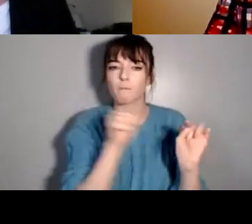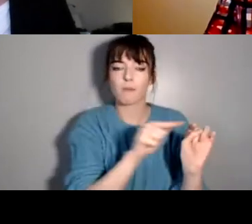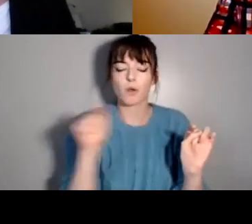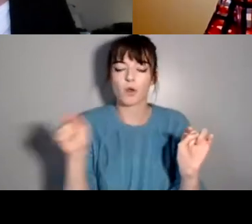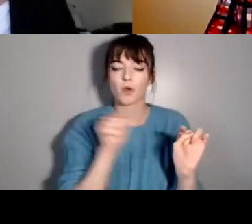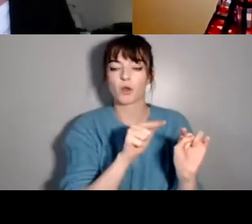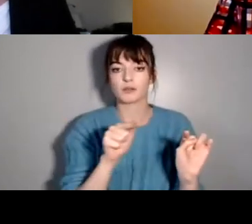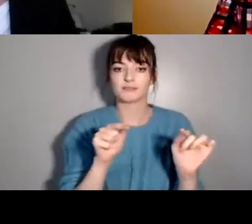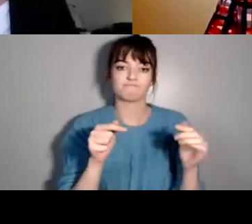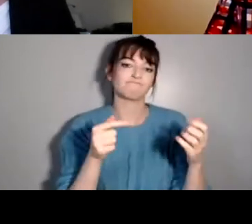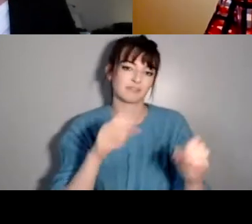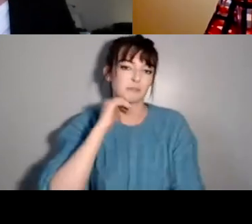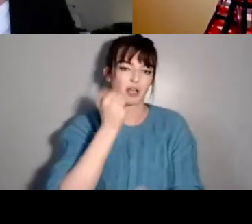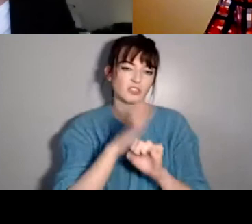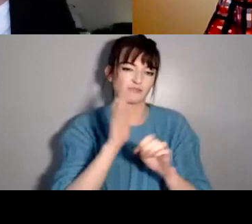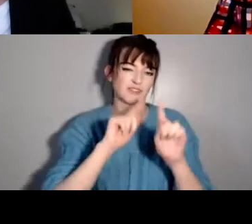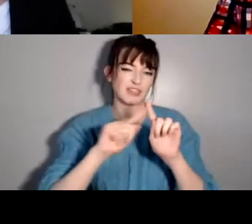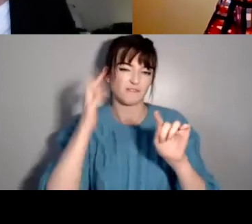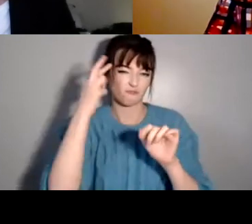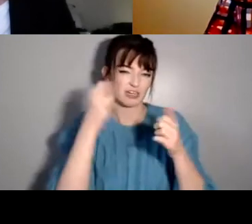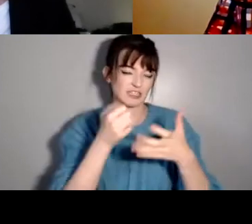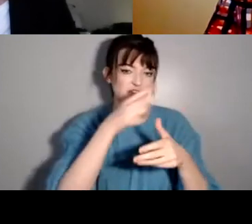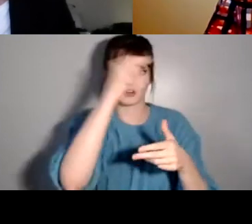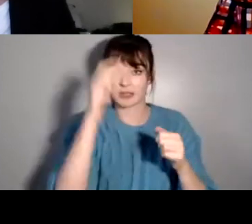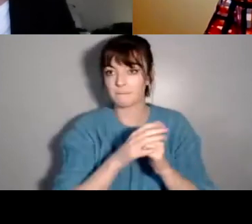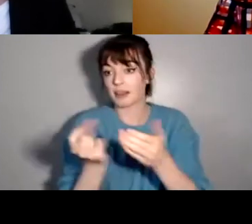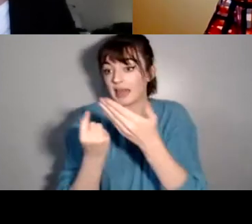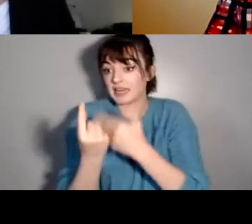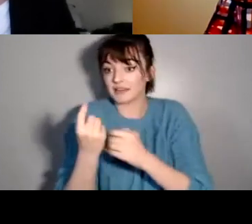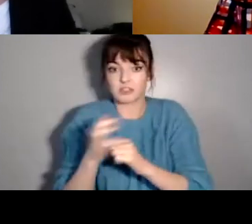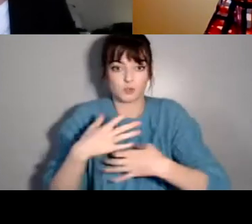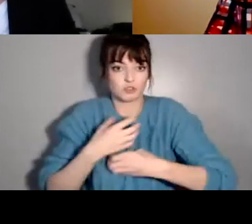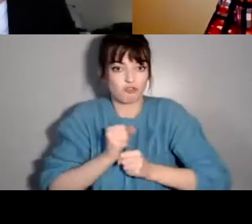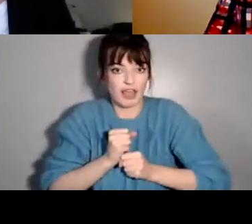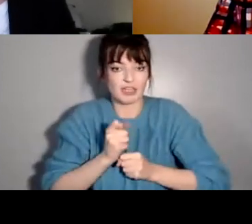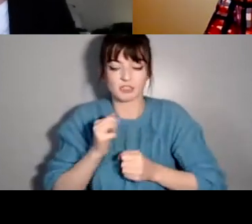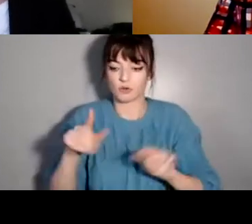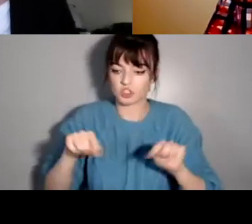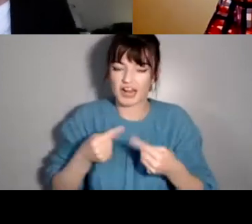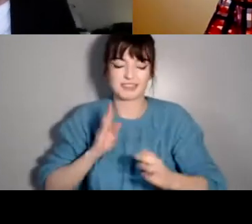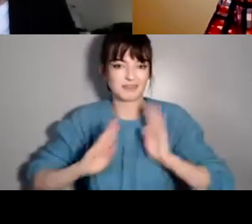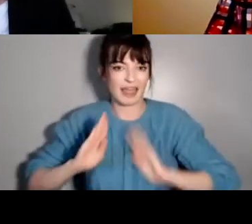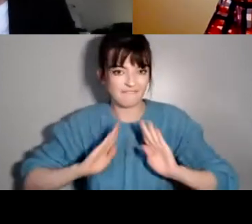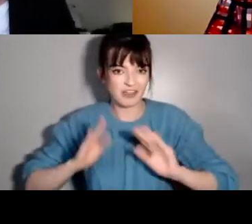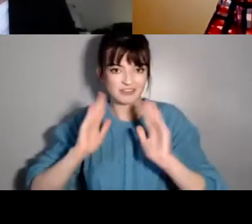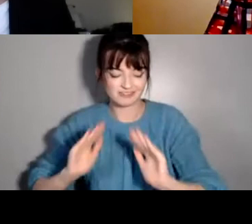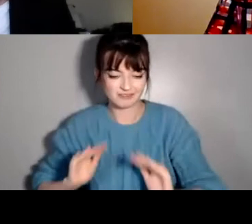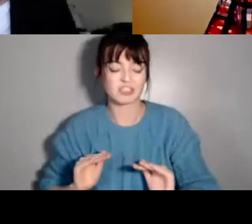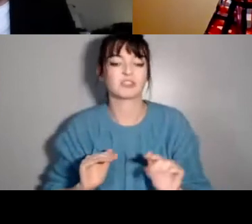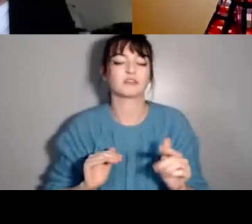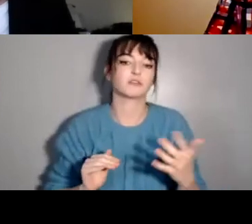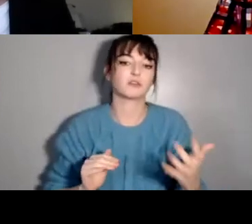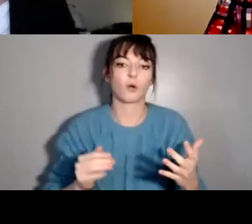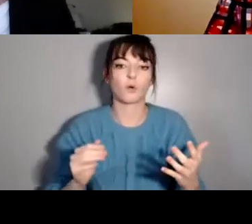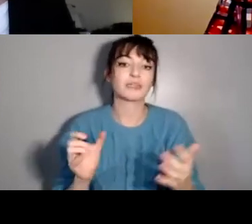those factors that are mentioned there. So for example, individuals' levels of stress or challenging behaviours. So it's implied that the